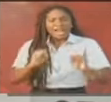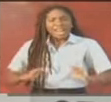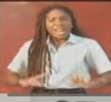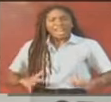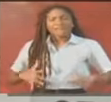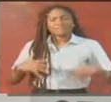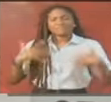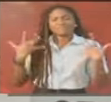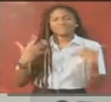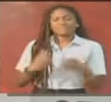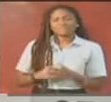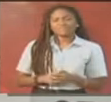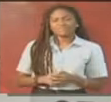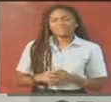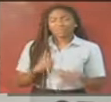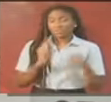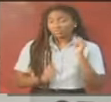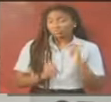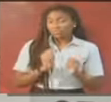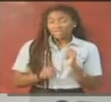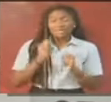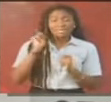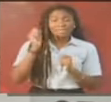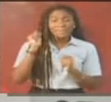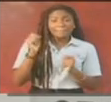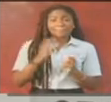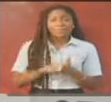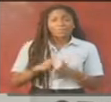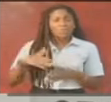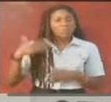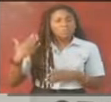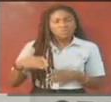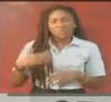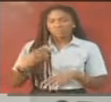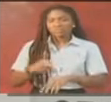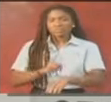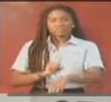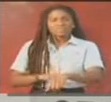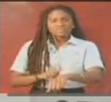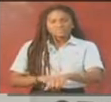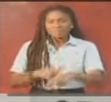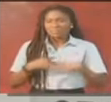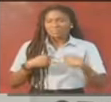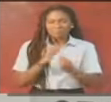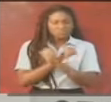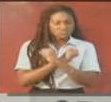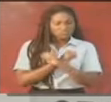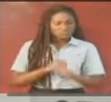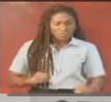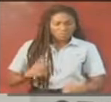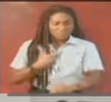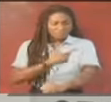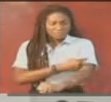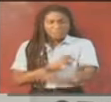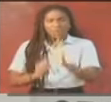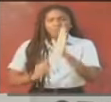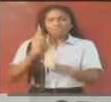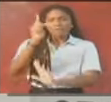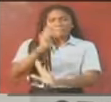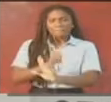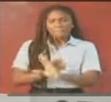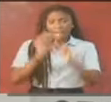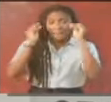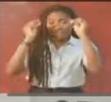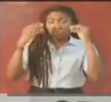health. Trinidad and Tobago has always had a very robust immunization program. The Ministry of Health